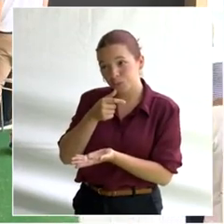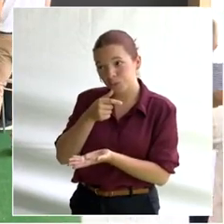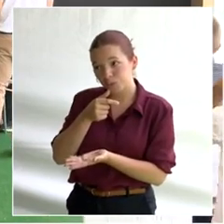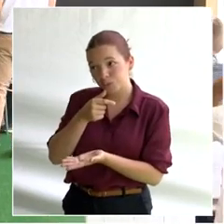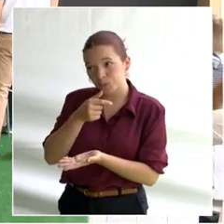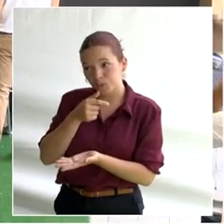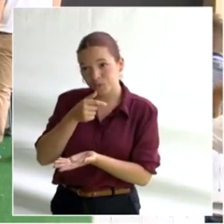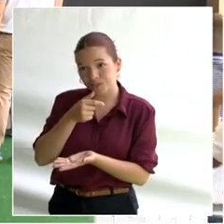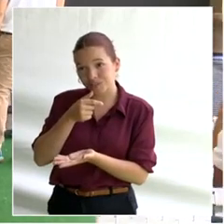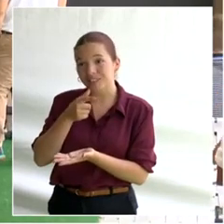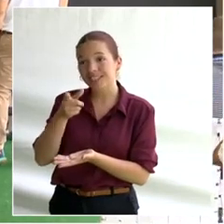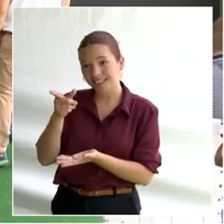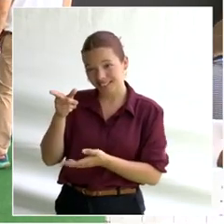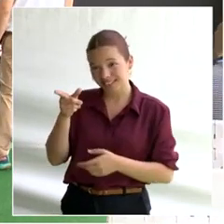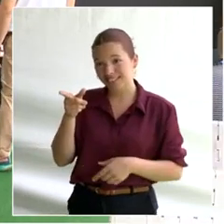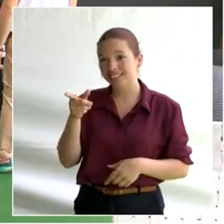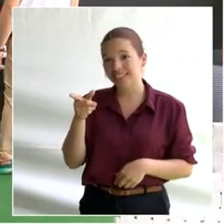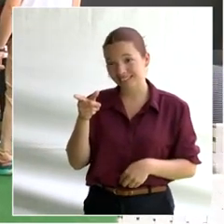Rado watch.